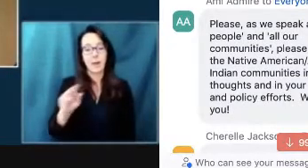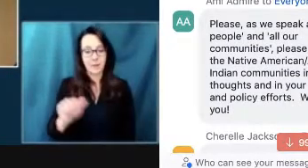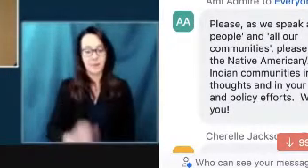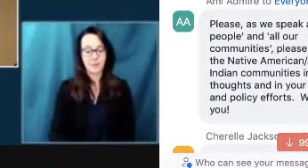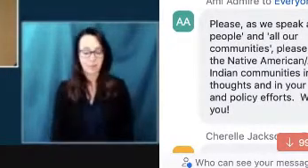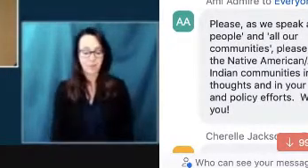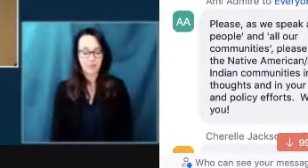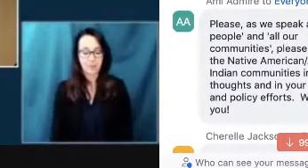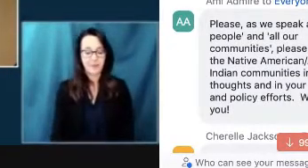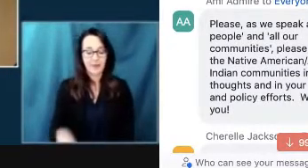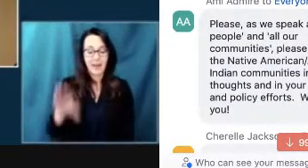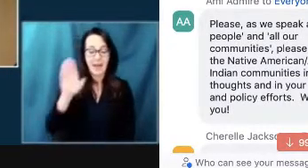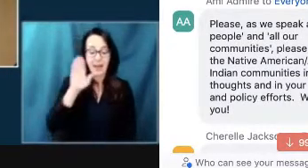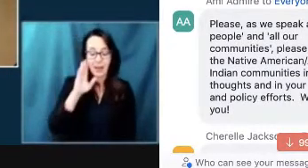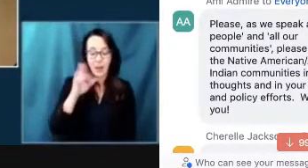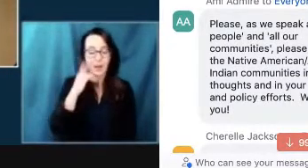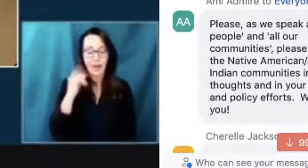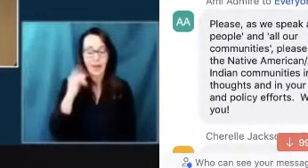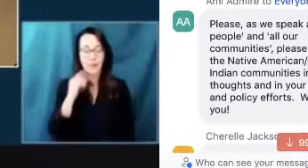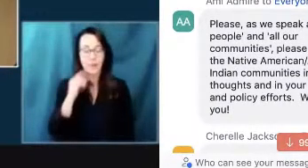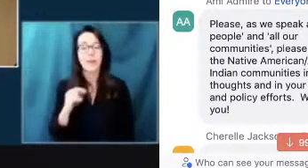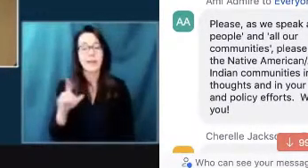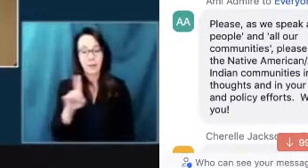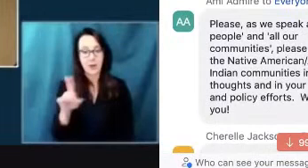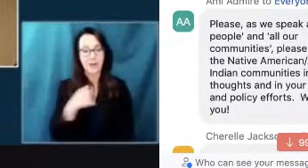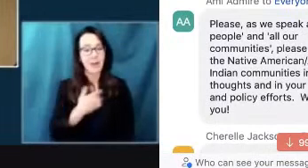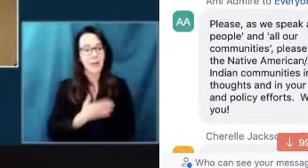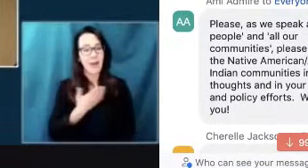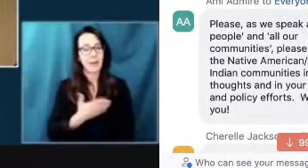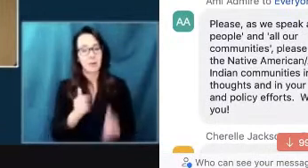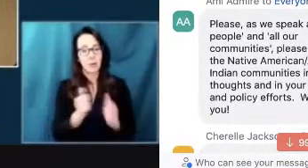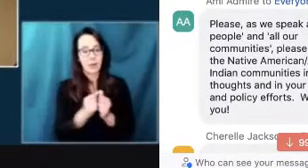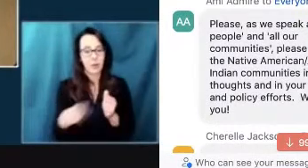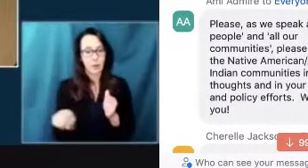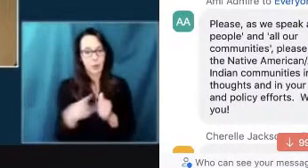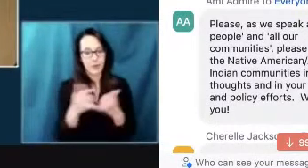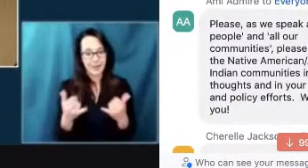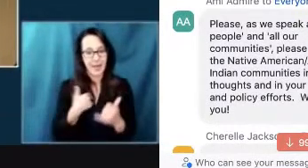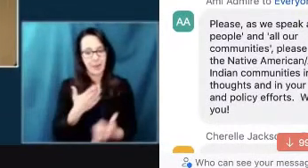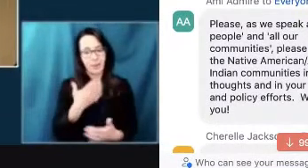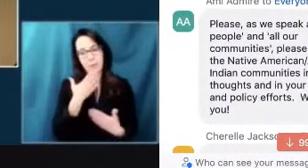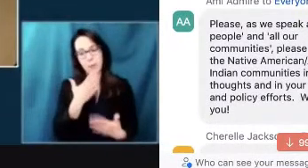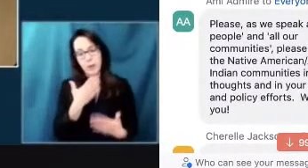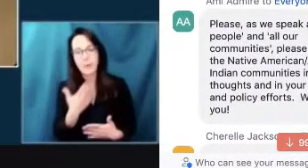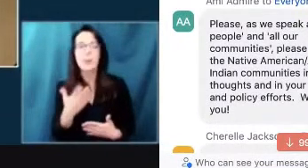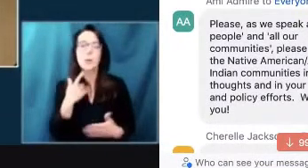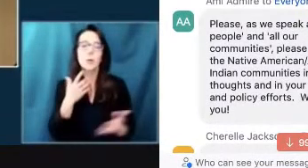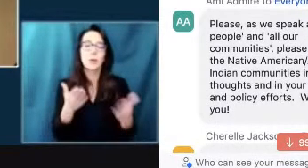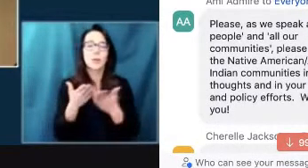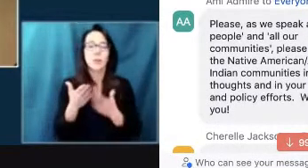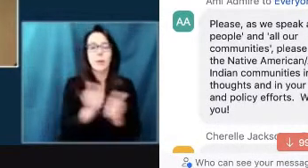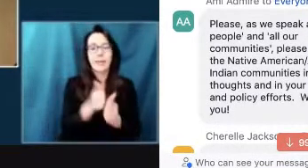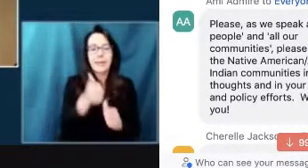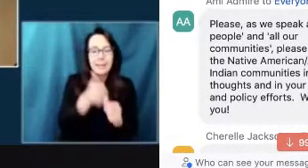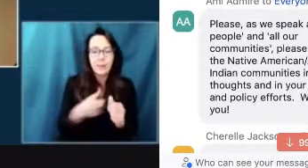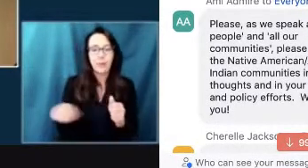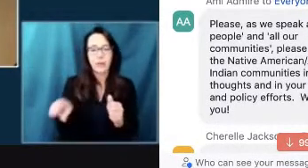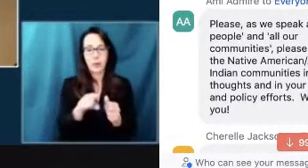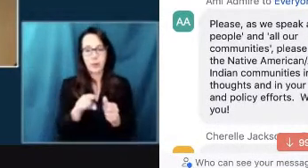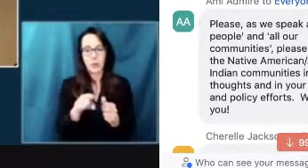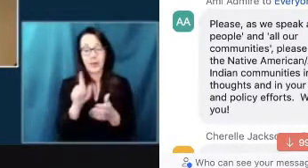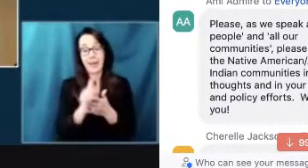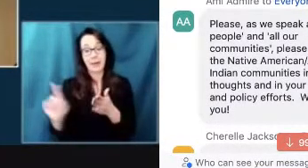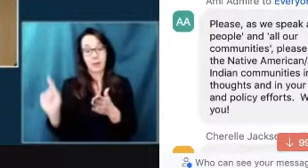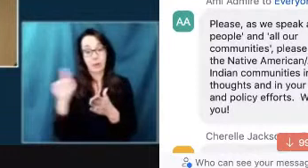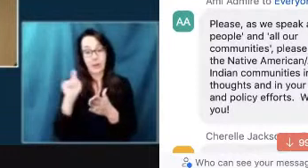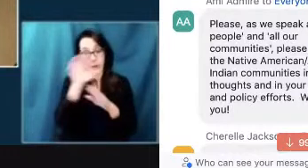Hello, California Democrats. I'm so happy to be here with all of you today, and I'm so grateful to serve alongside each of you. Last week, President